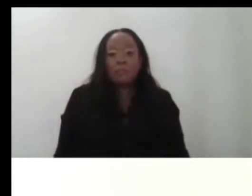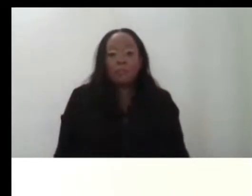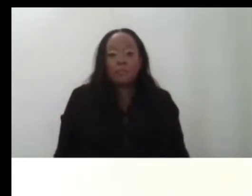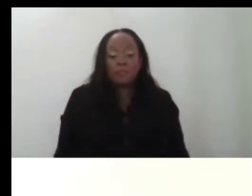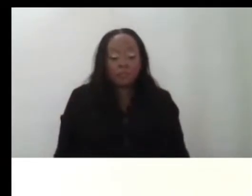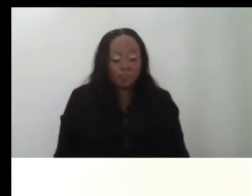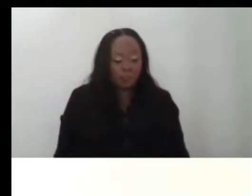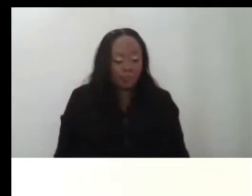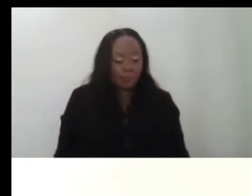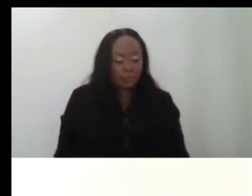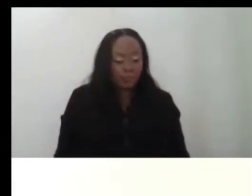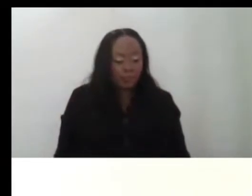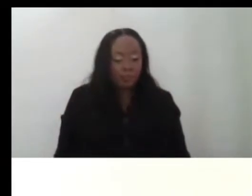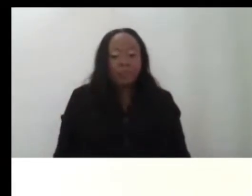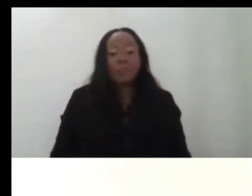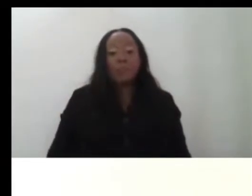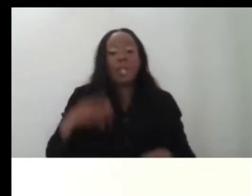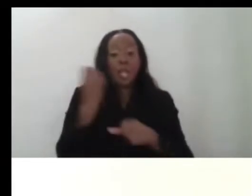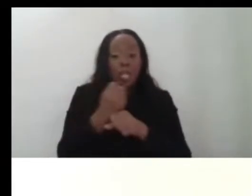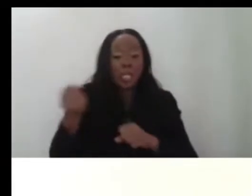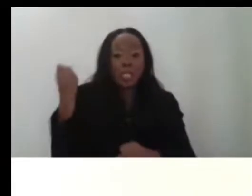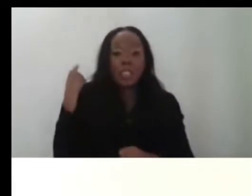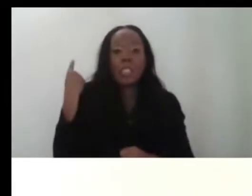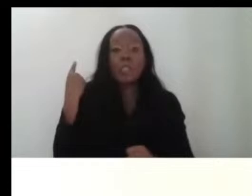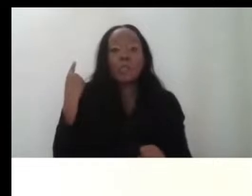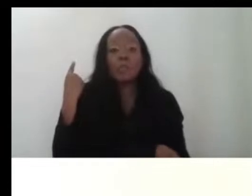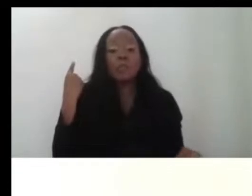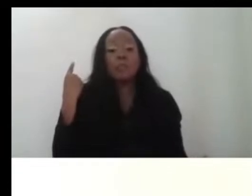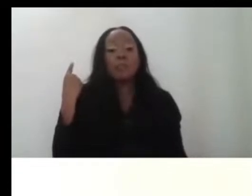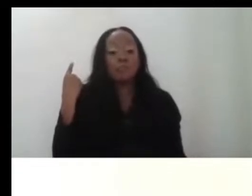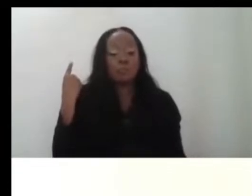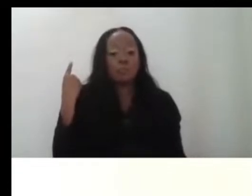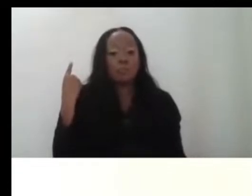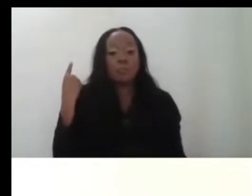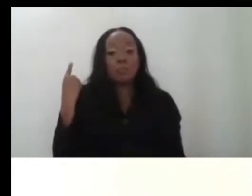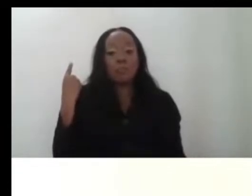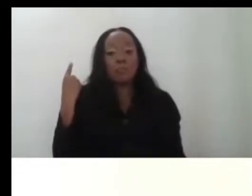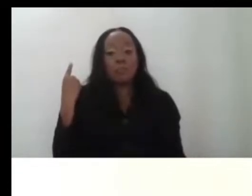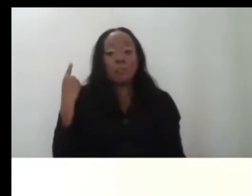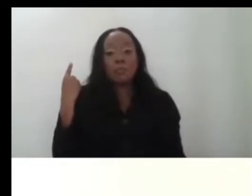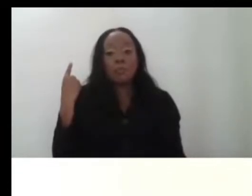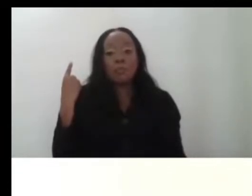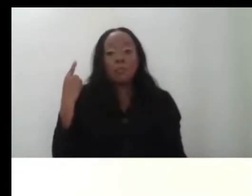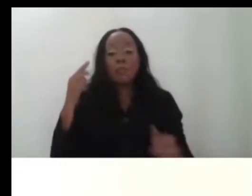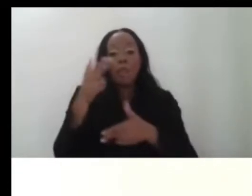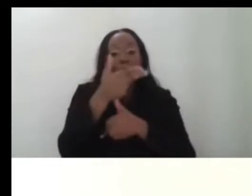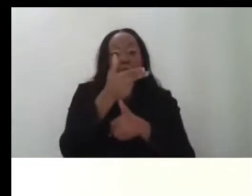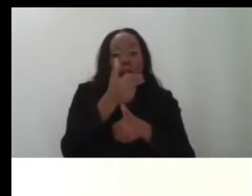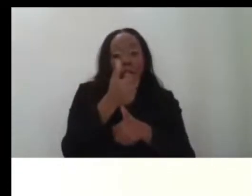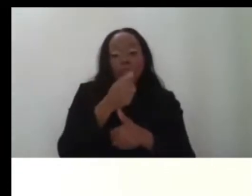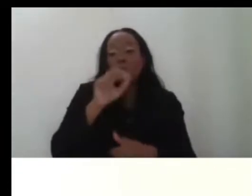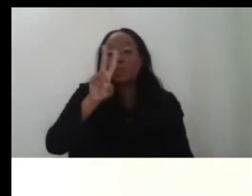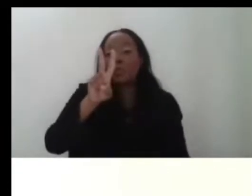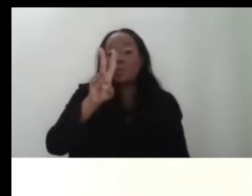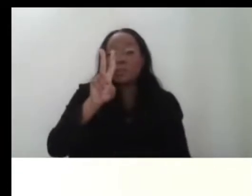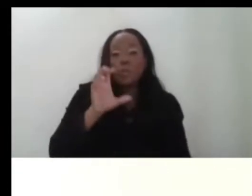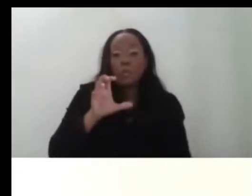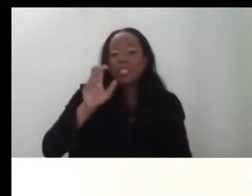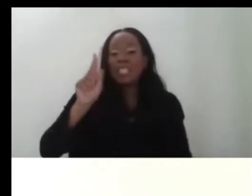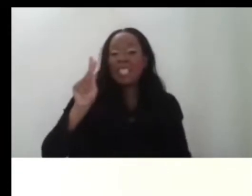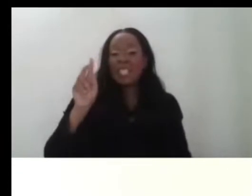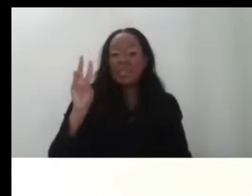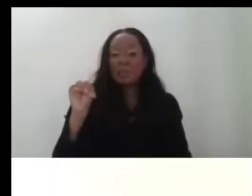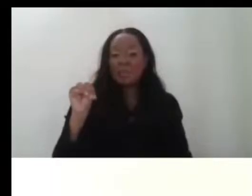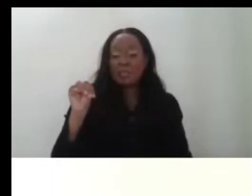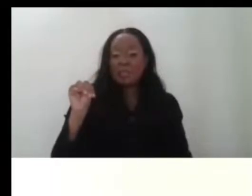Beryl in 2020, last year, passed around 200 kilometers to our south of our island. 200 kilometers, that's fairly